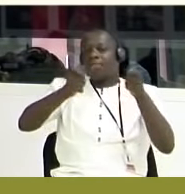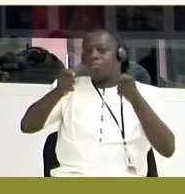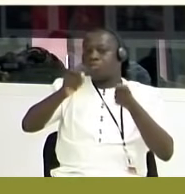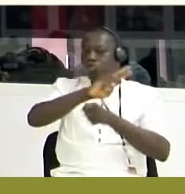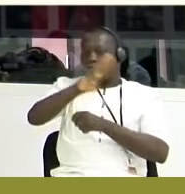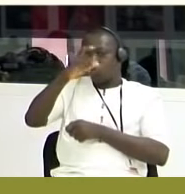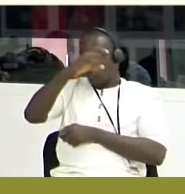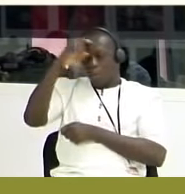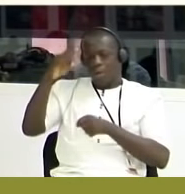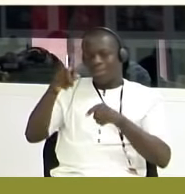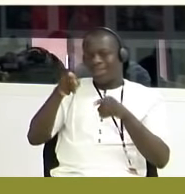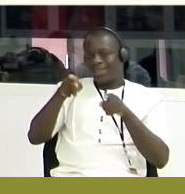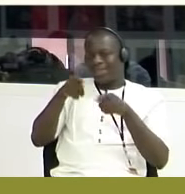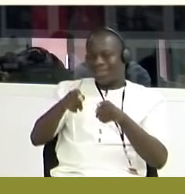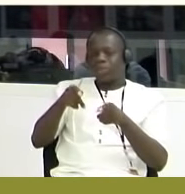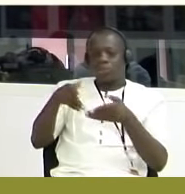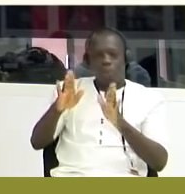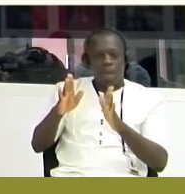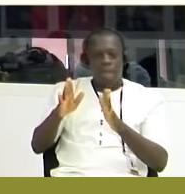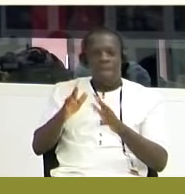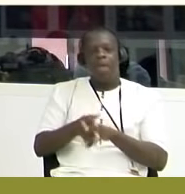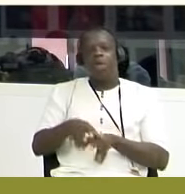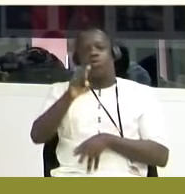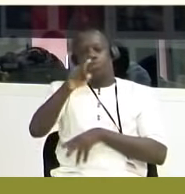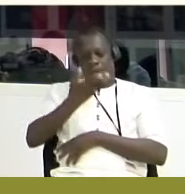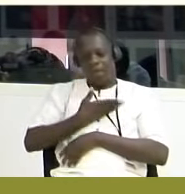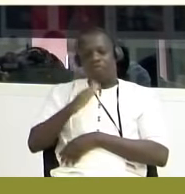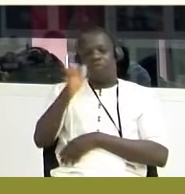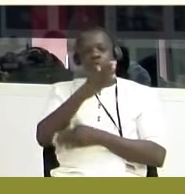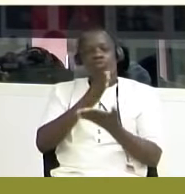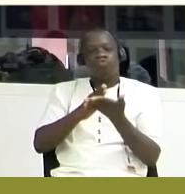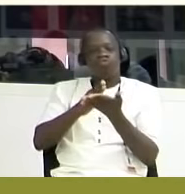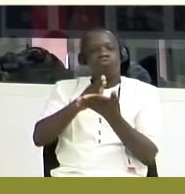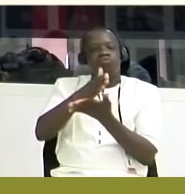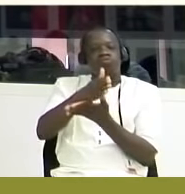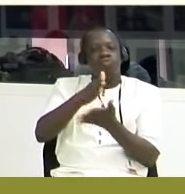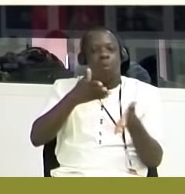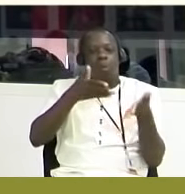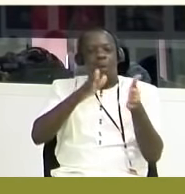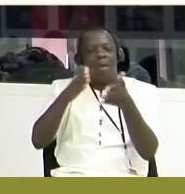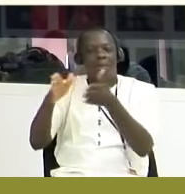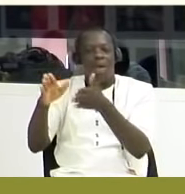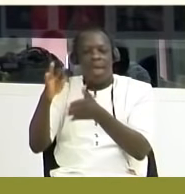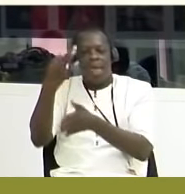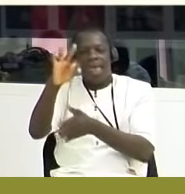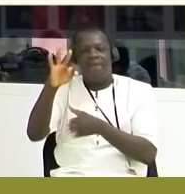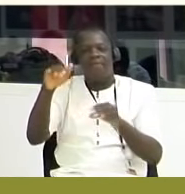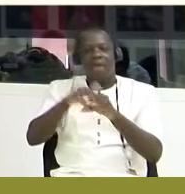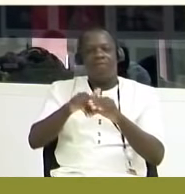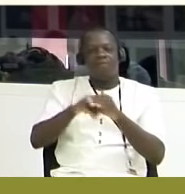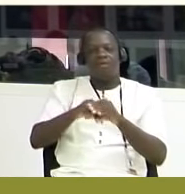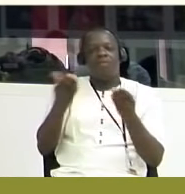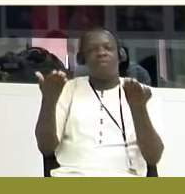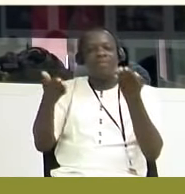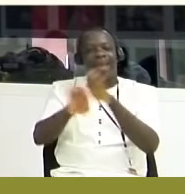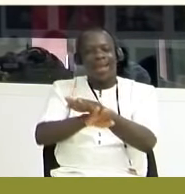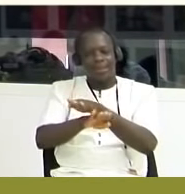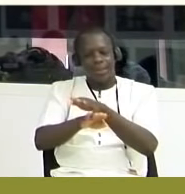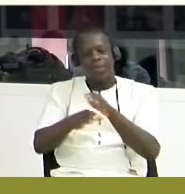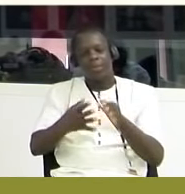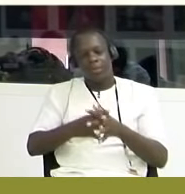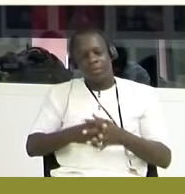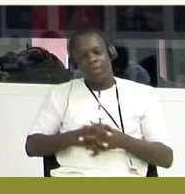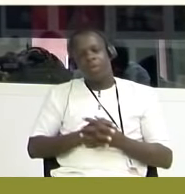way. You have to go through procedures, especially when it involves death.